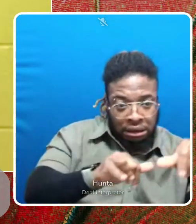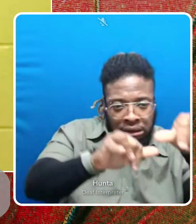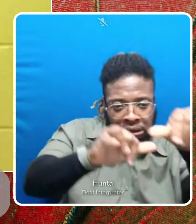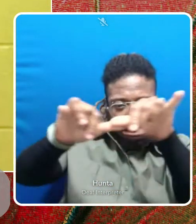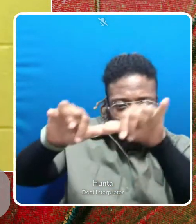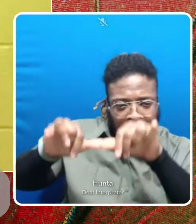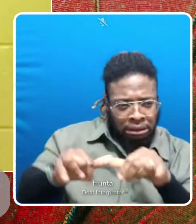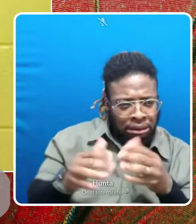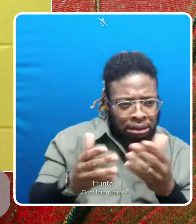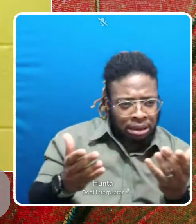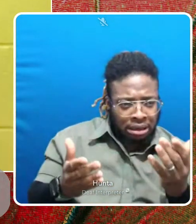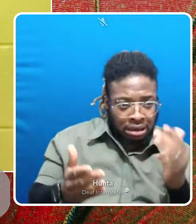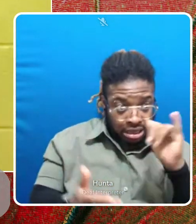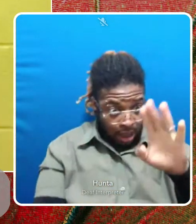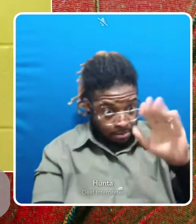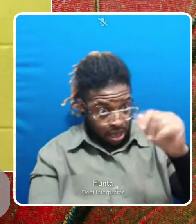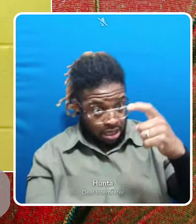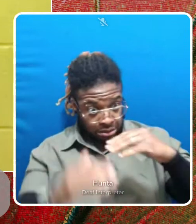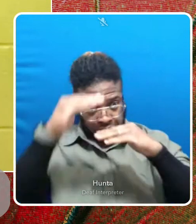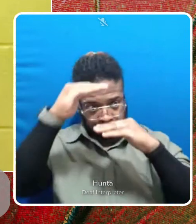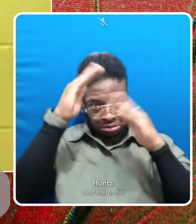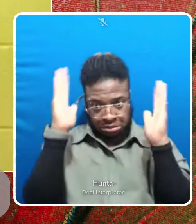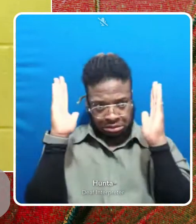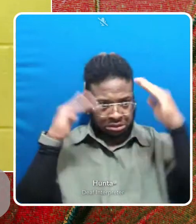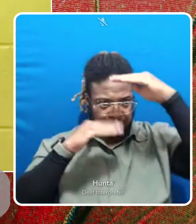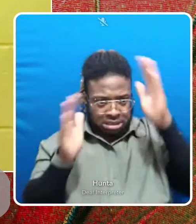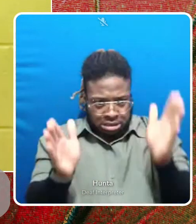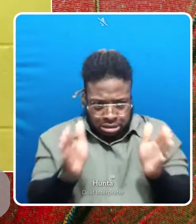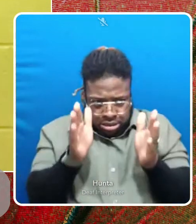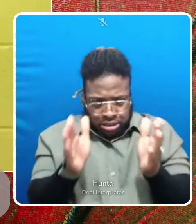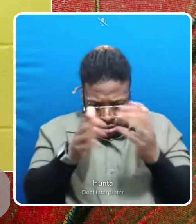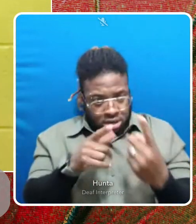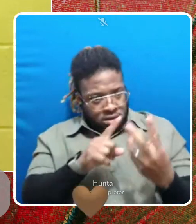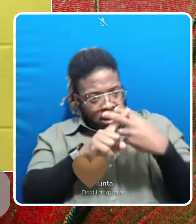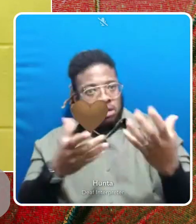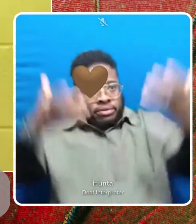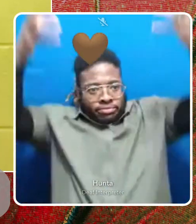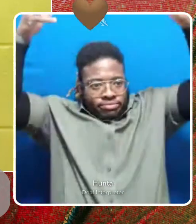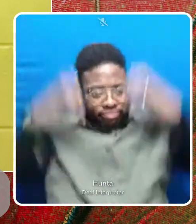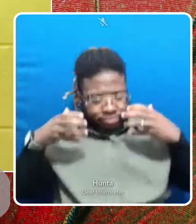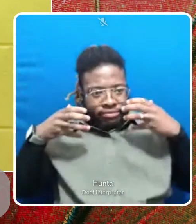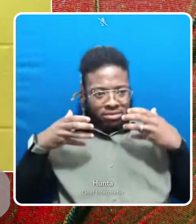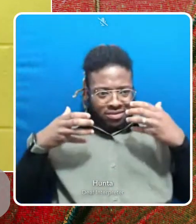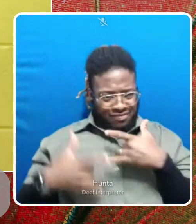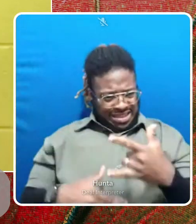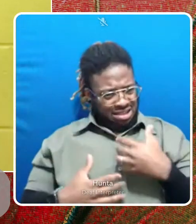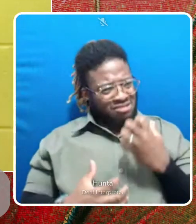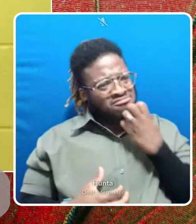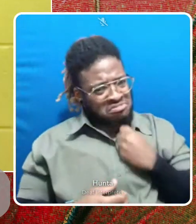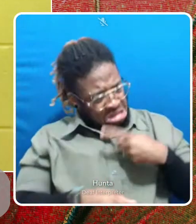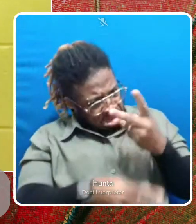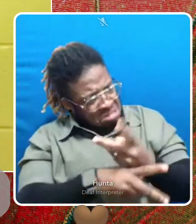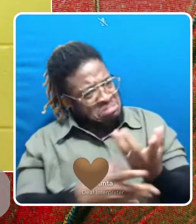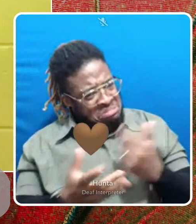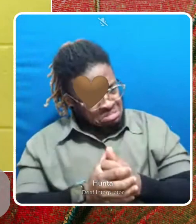it. I keep it. And I refuse to get rid of it because that would be the true betrayal of my